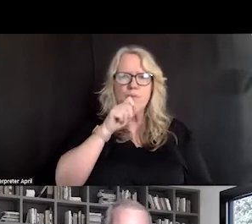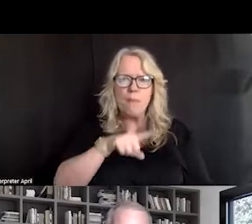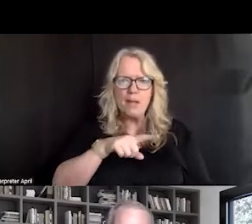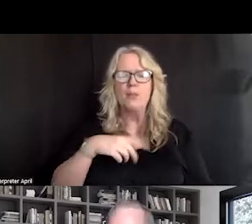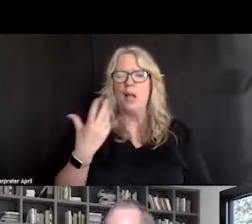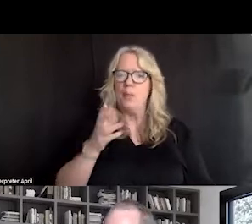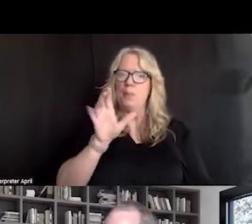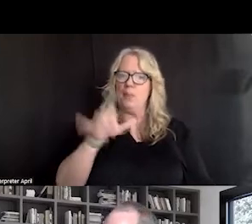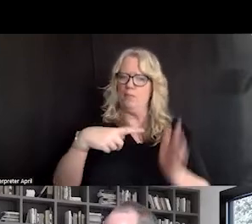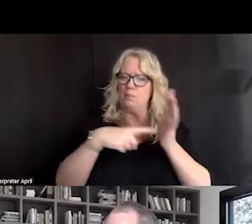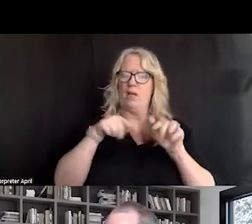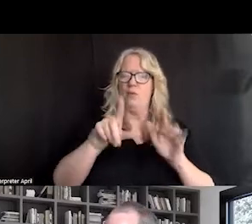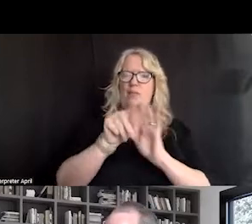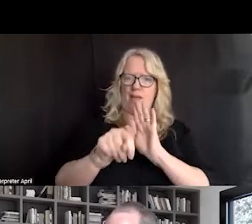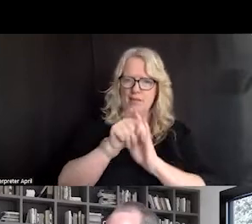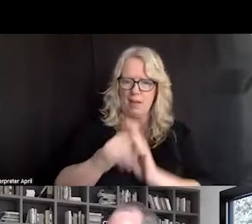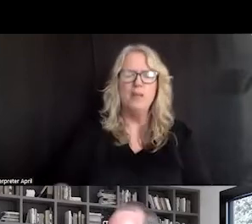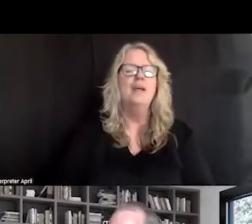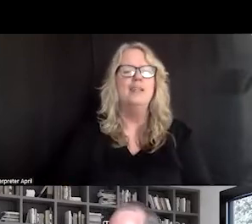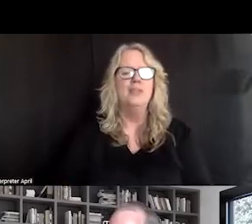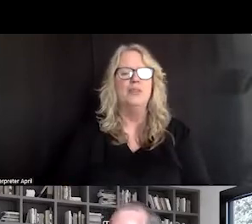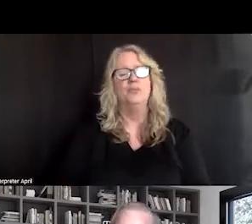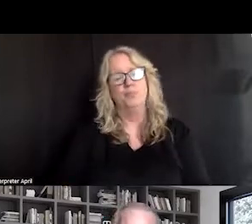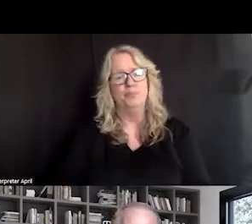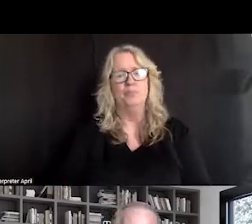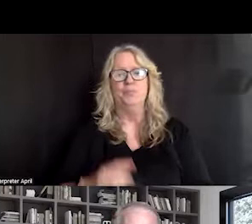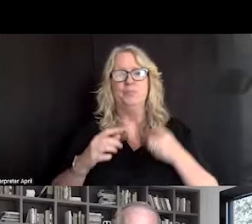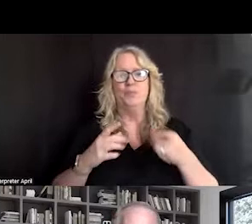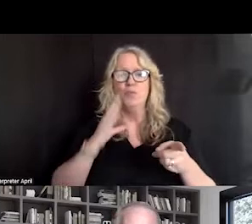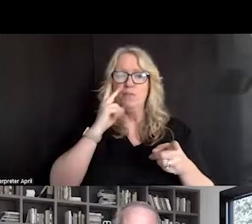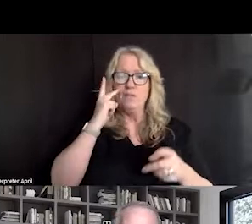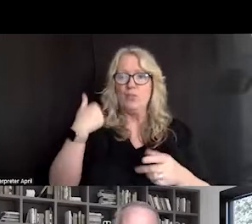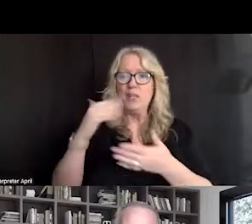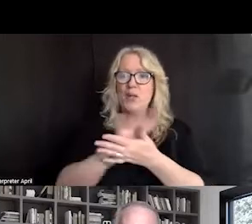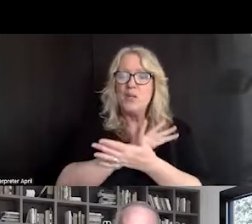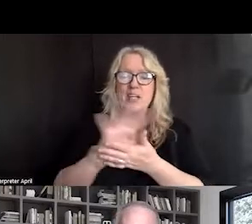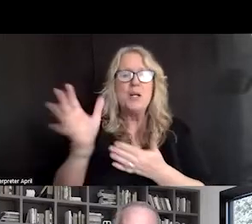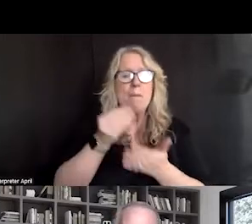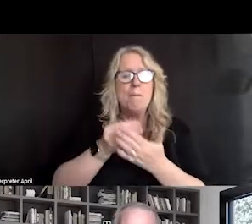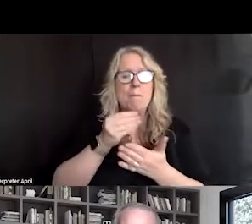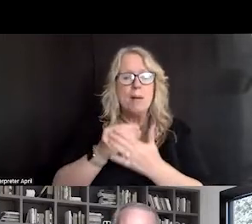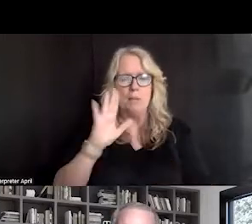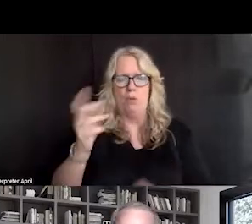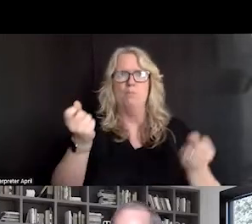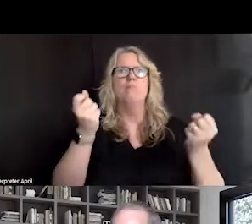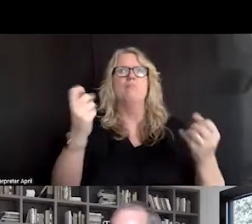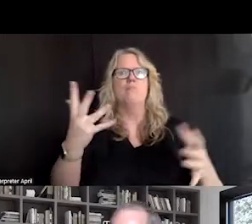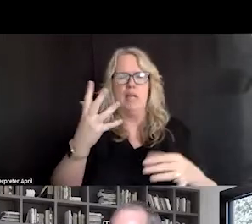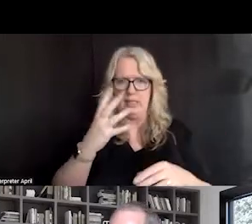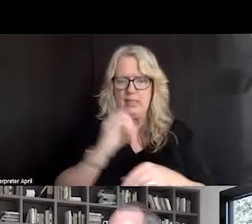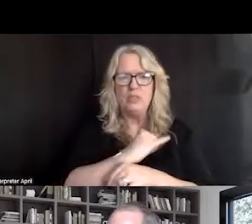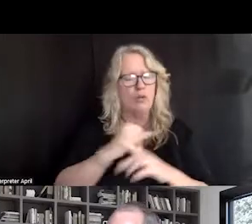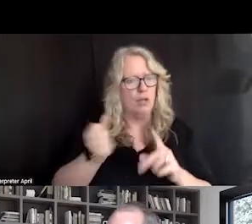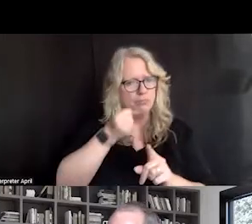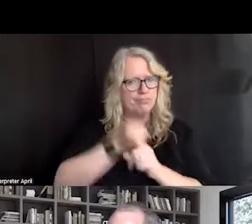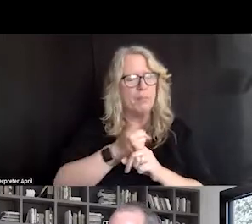the model at the time. And this is one of those, for those of you who've seen the movie Moneyball, many industries have been impacted